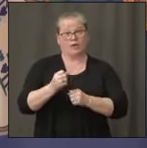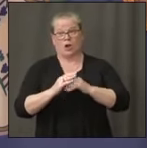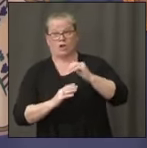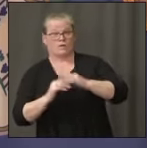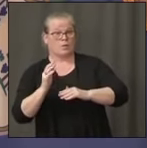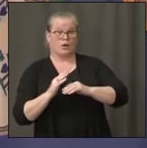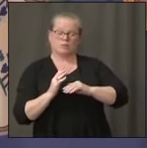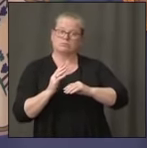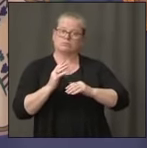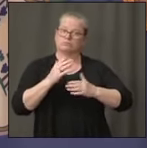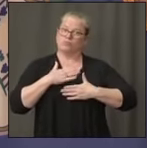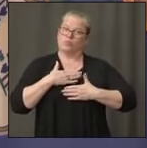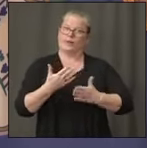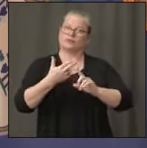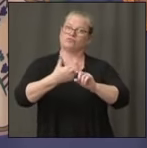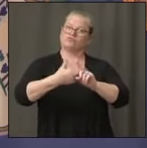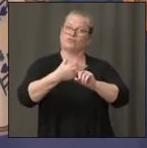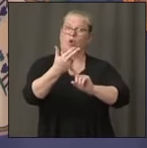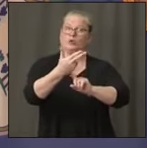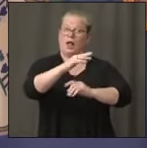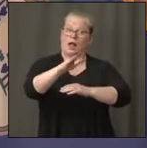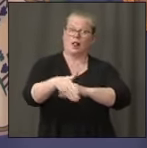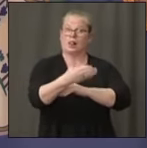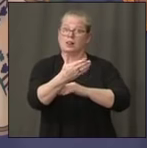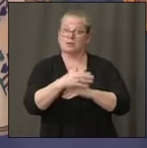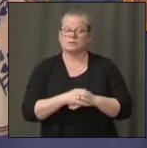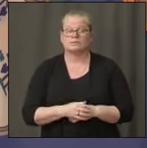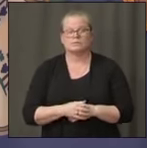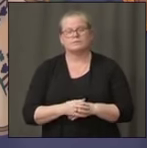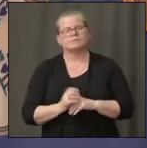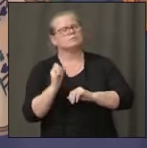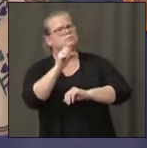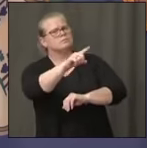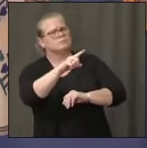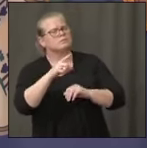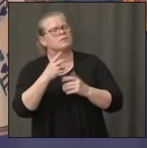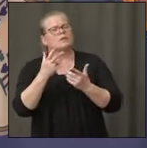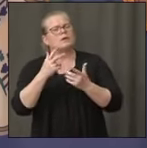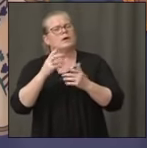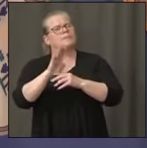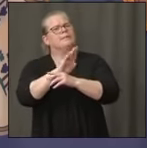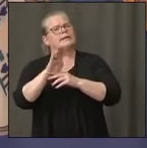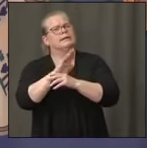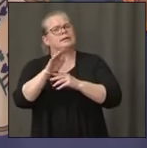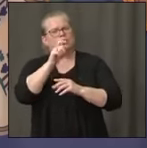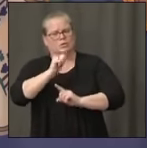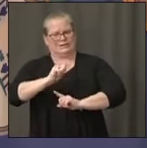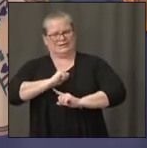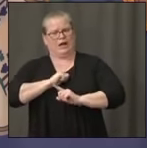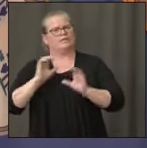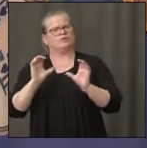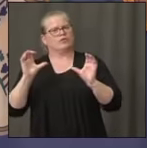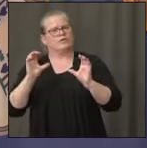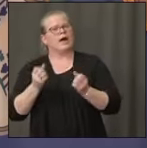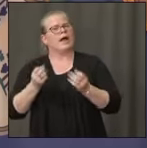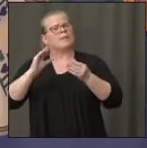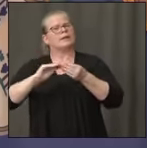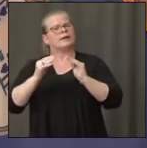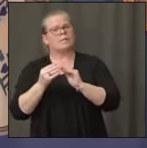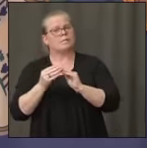Do you have a number of the businesses that have self-certified, and if they don't self-certify and open back up, what the consequence of that is?